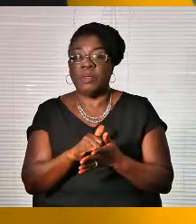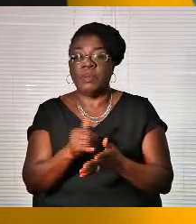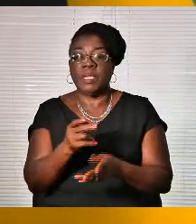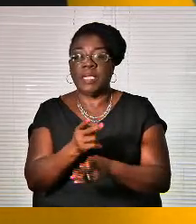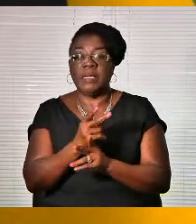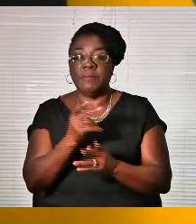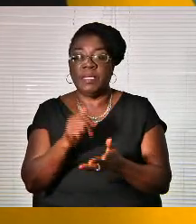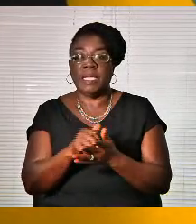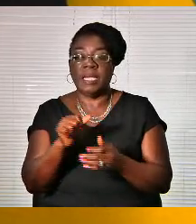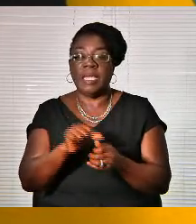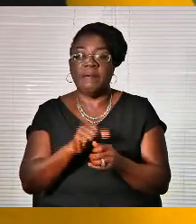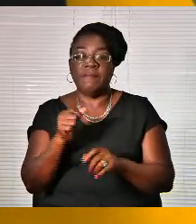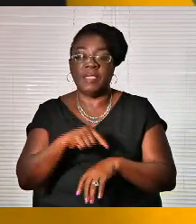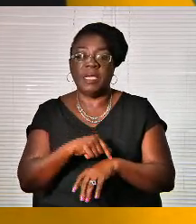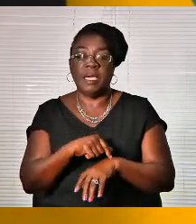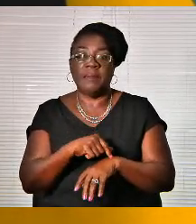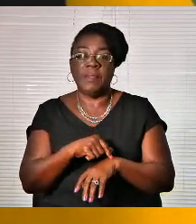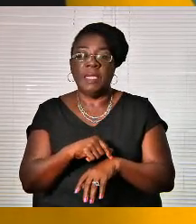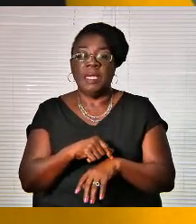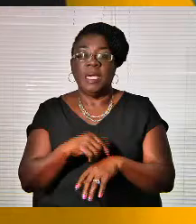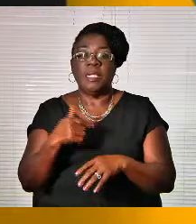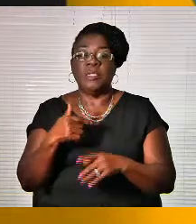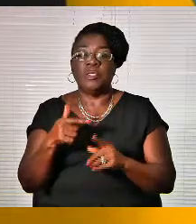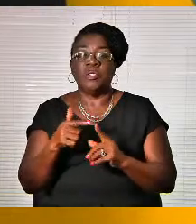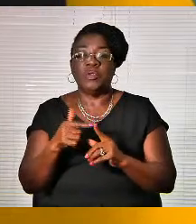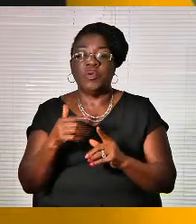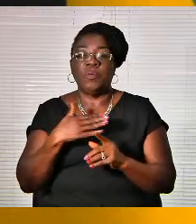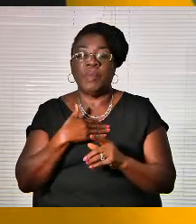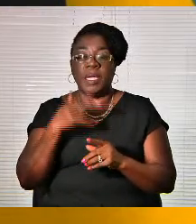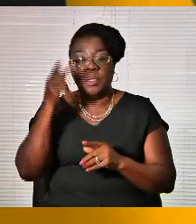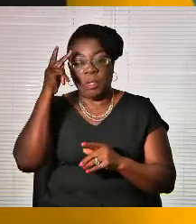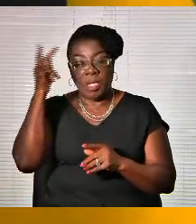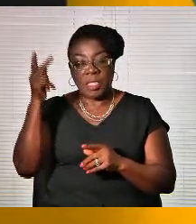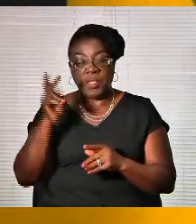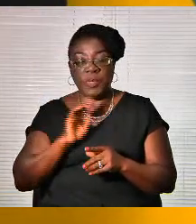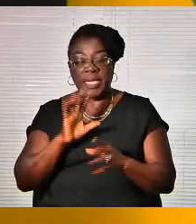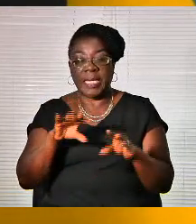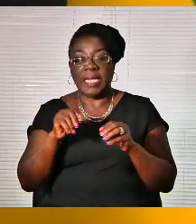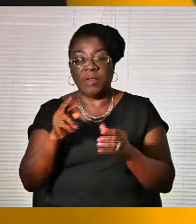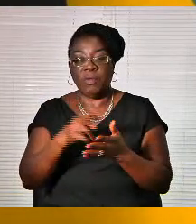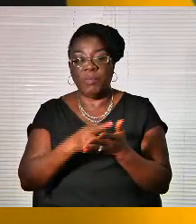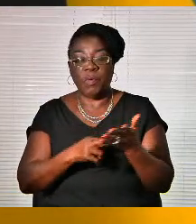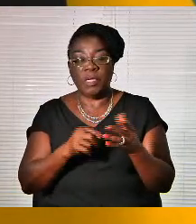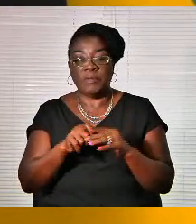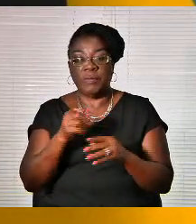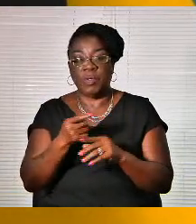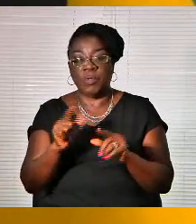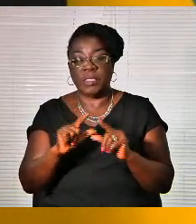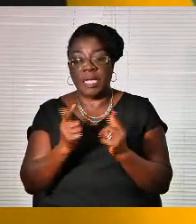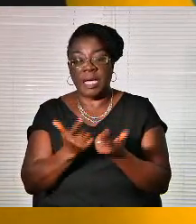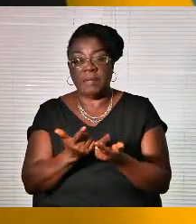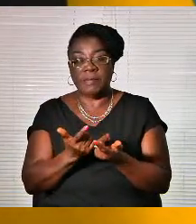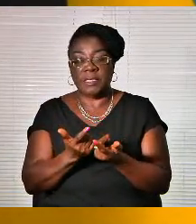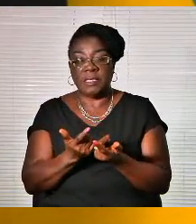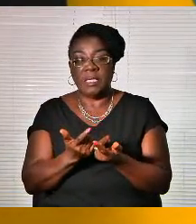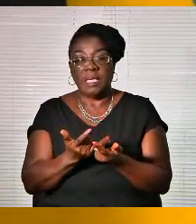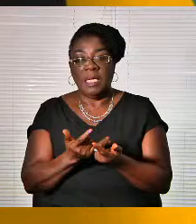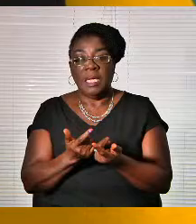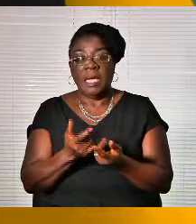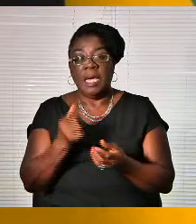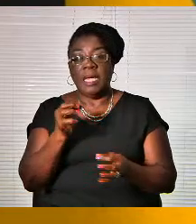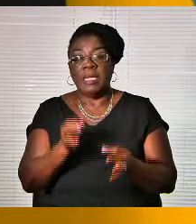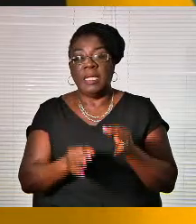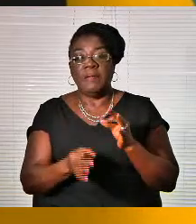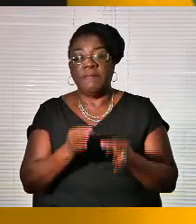every time. To my knowledge, you know, we are getting reports from those labs that are coming on stream. And certainly if there